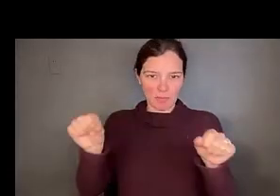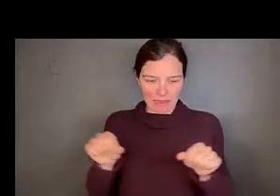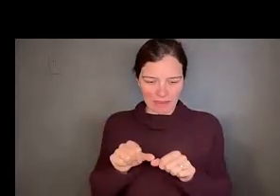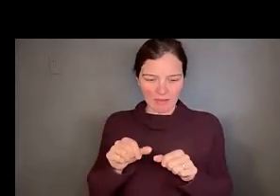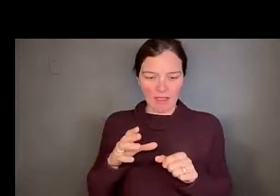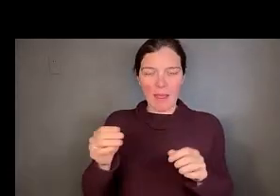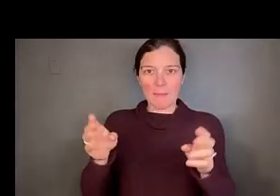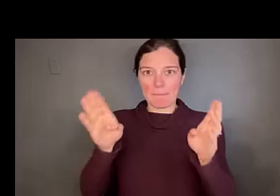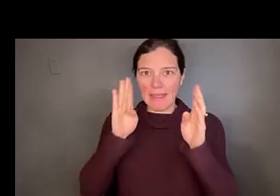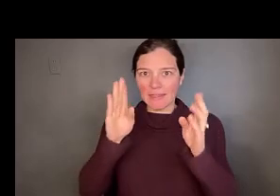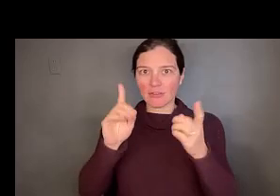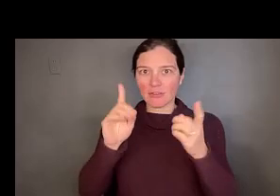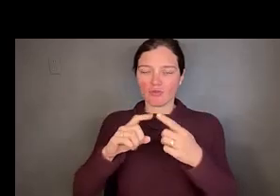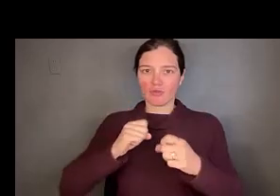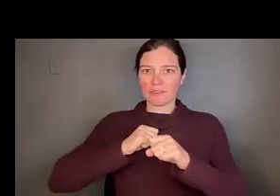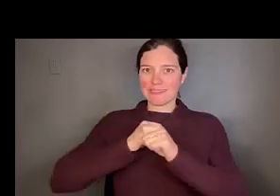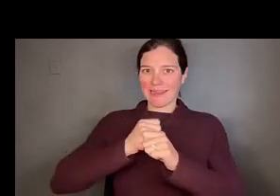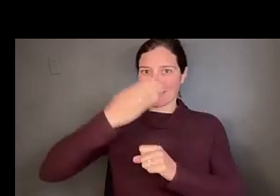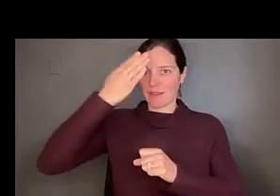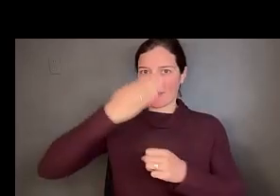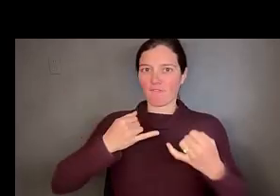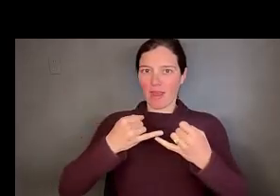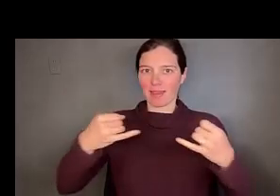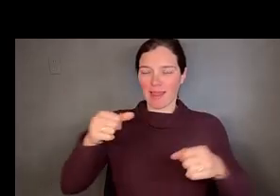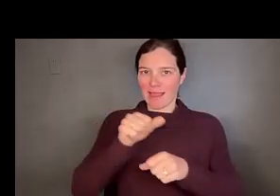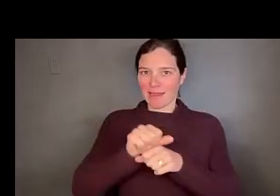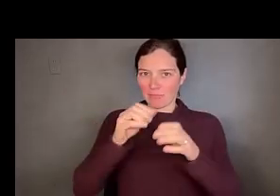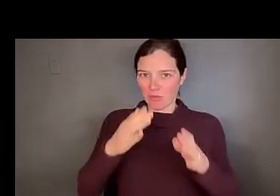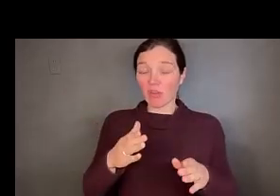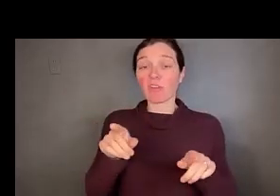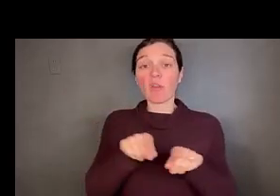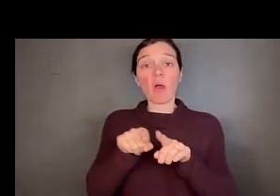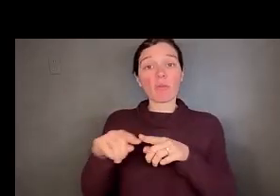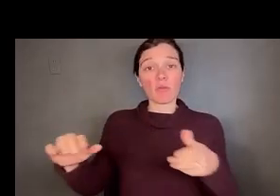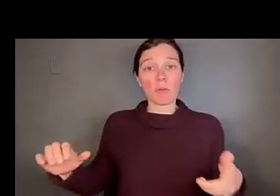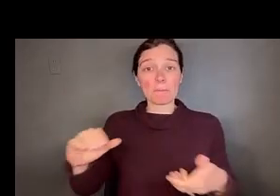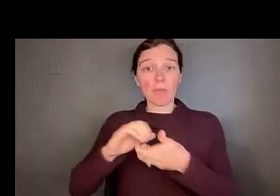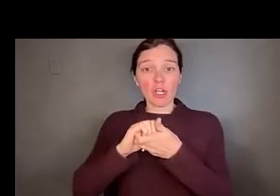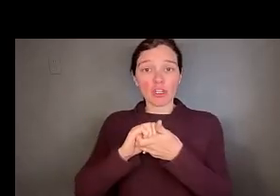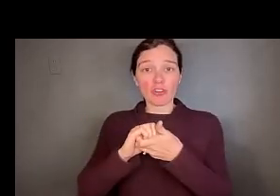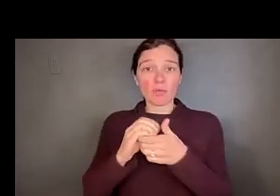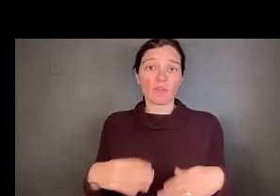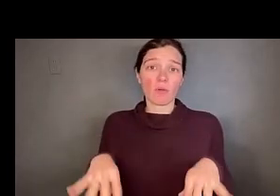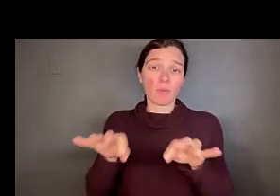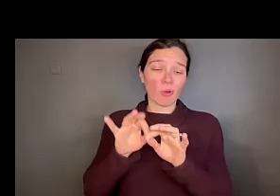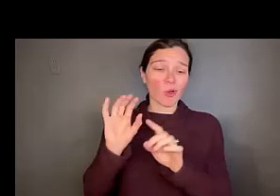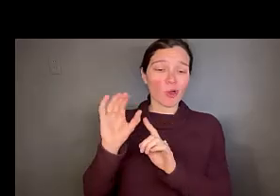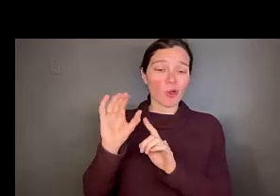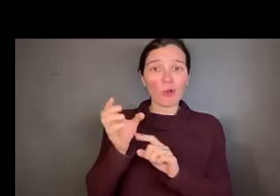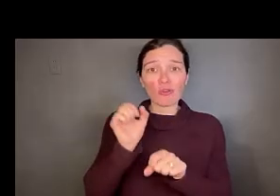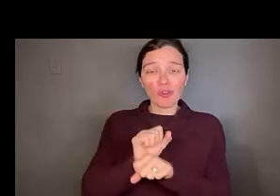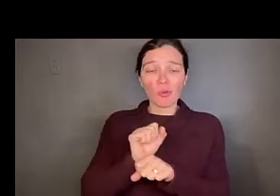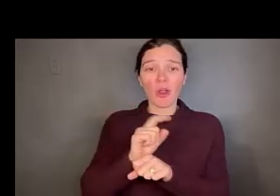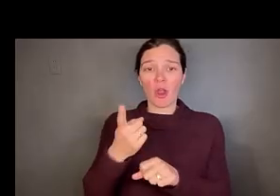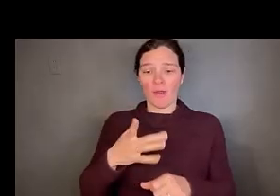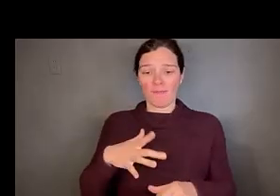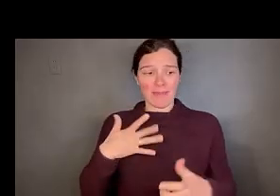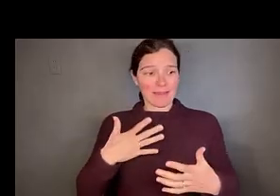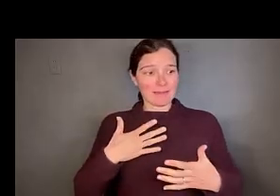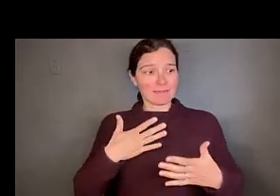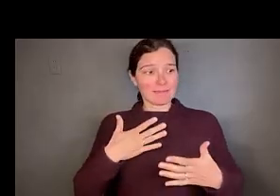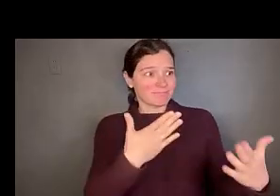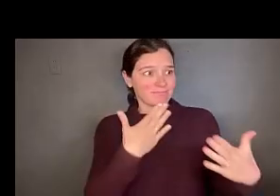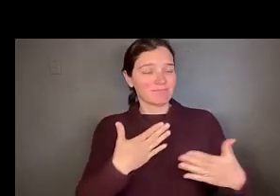to protecting our front line. Also, partnerships. So important culture work, always feeling appreciative